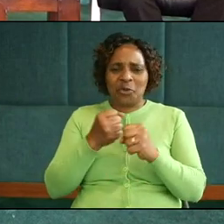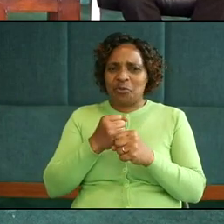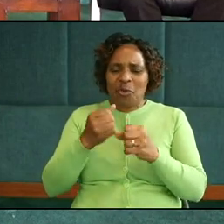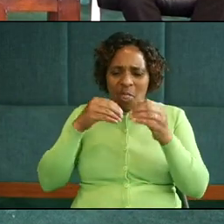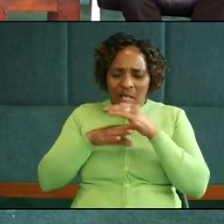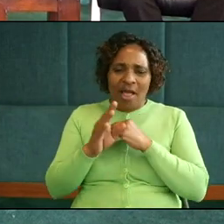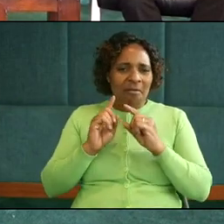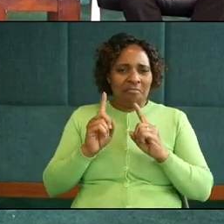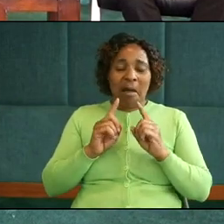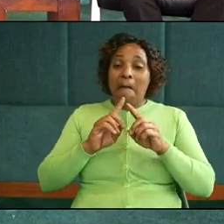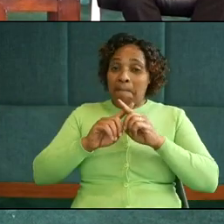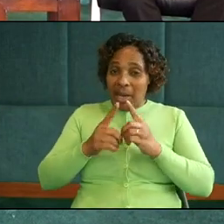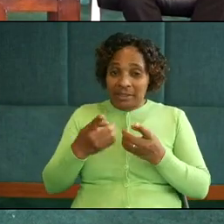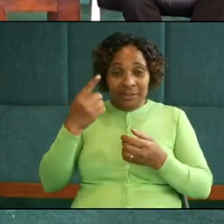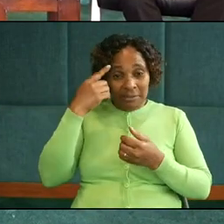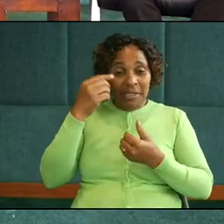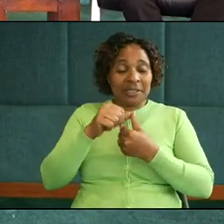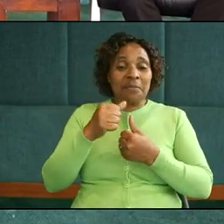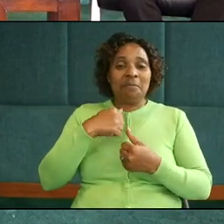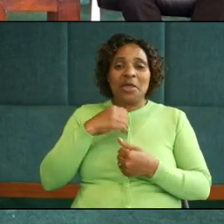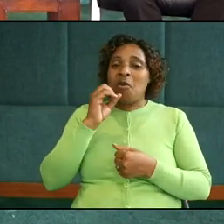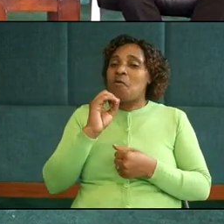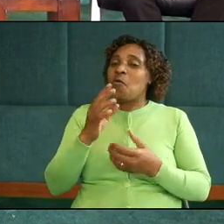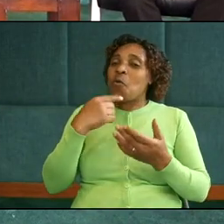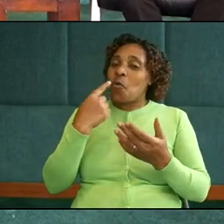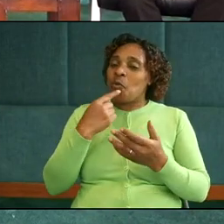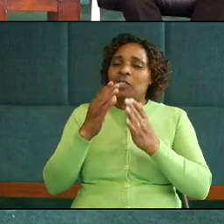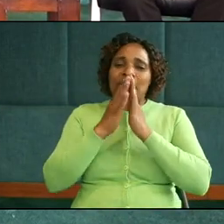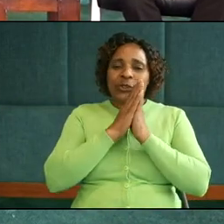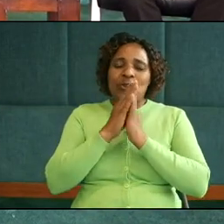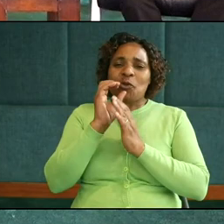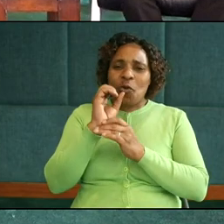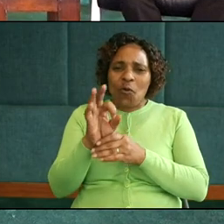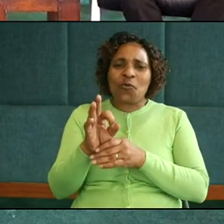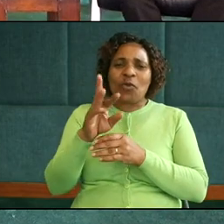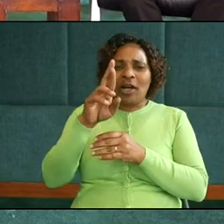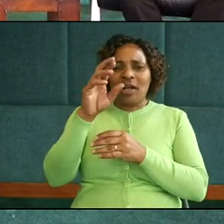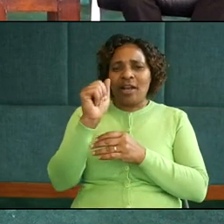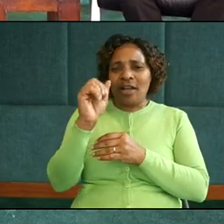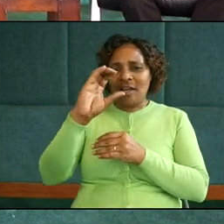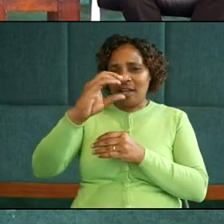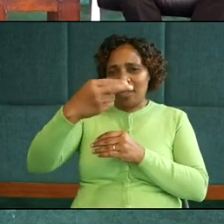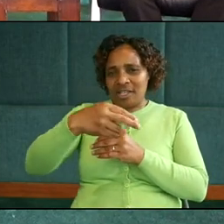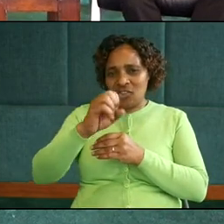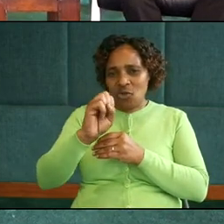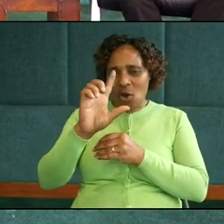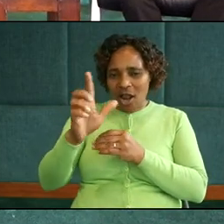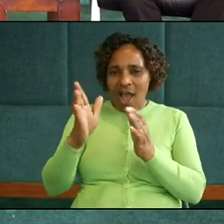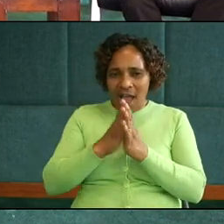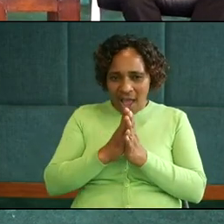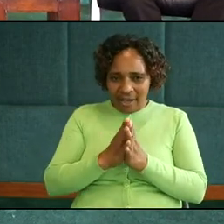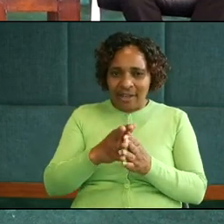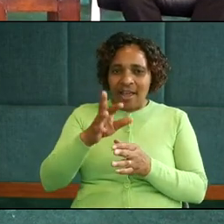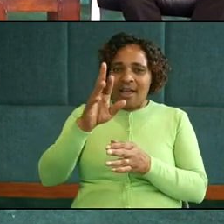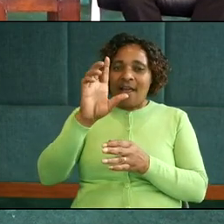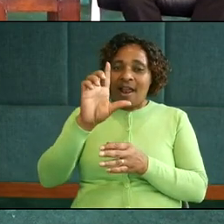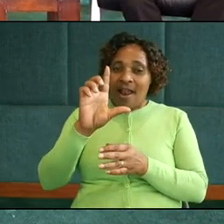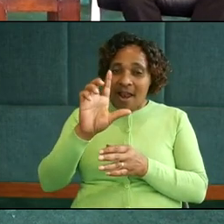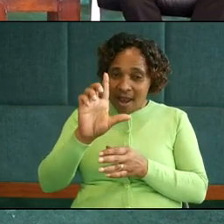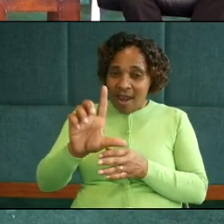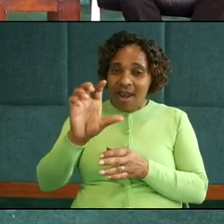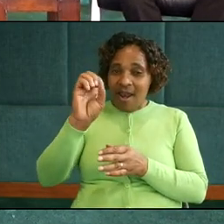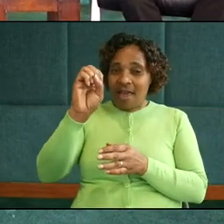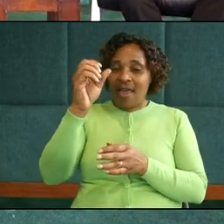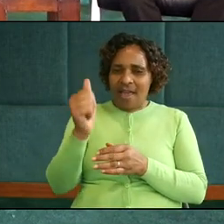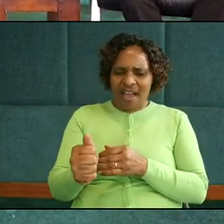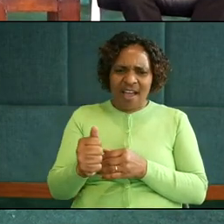that reminds me of Rachel. Yeah. The story of Rachel and Leah, because I think Rachel tried it her own way so hard. She tried it her own way. So hard.